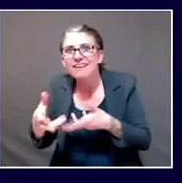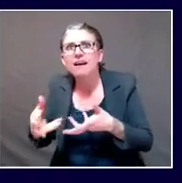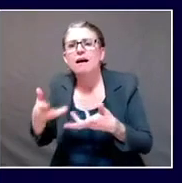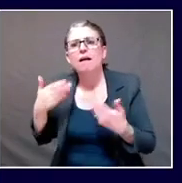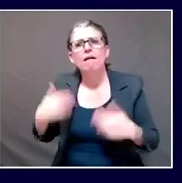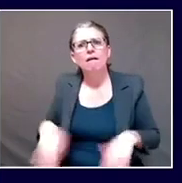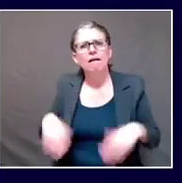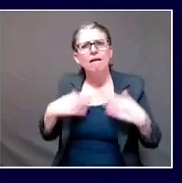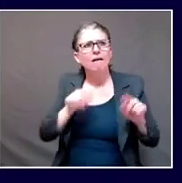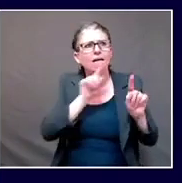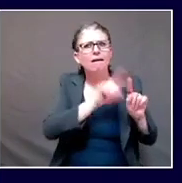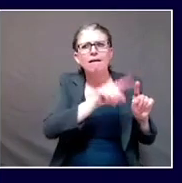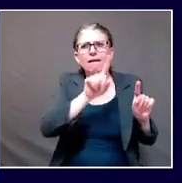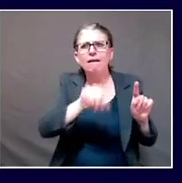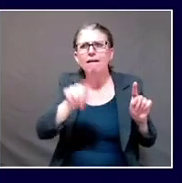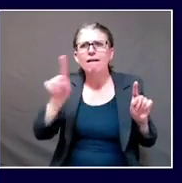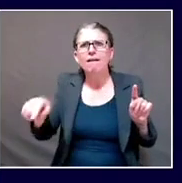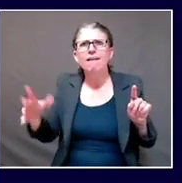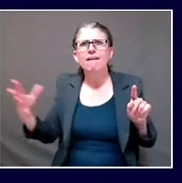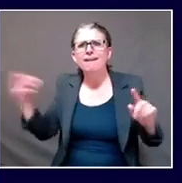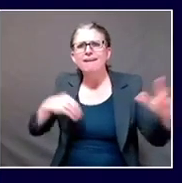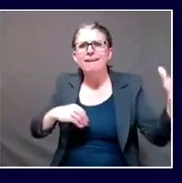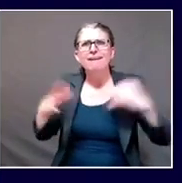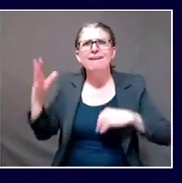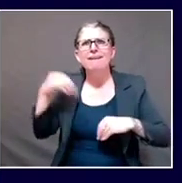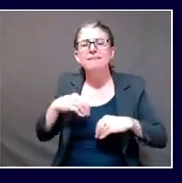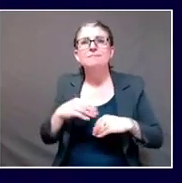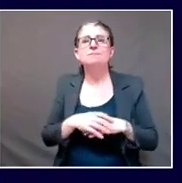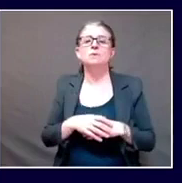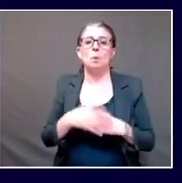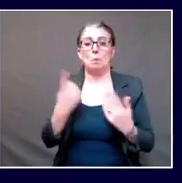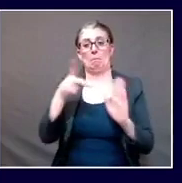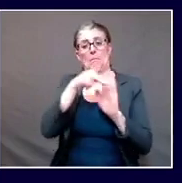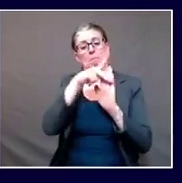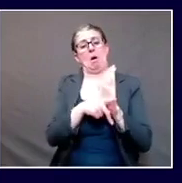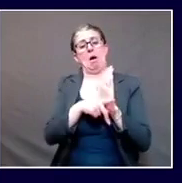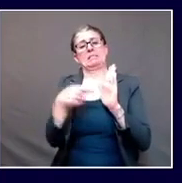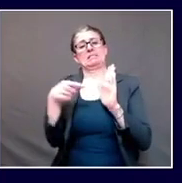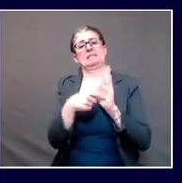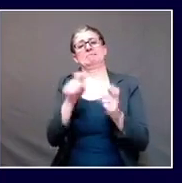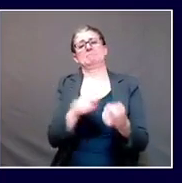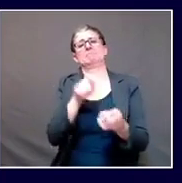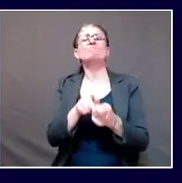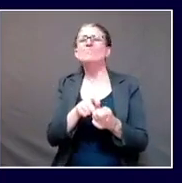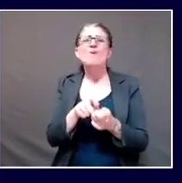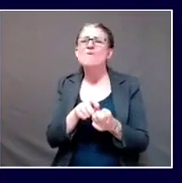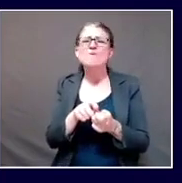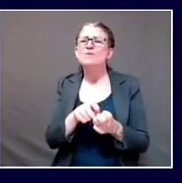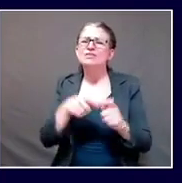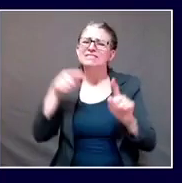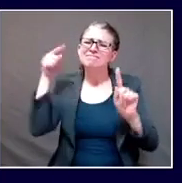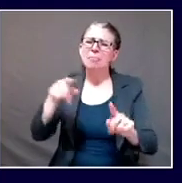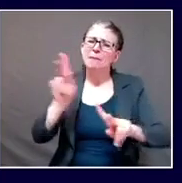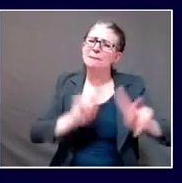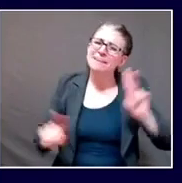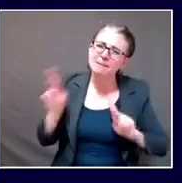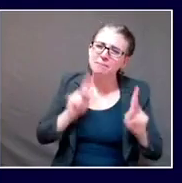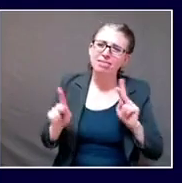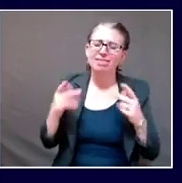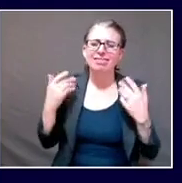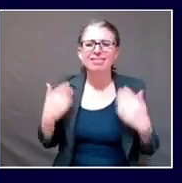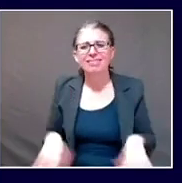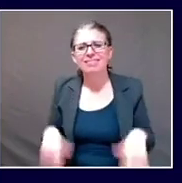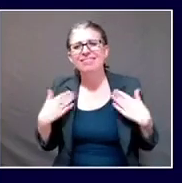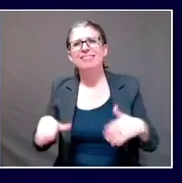policy. Although I have to say, when the legislature left in March, they left us with good tools. They left us with